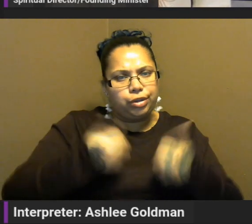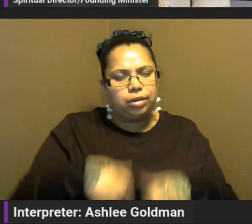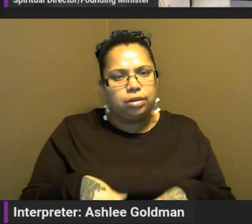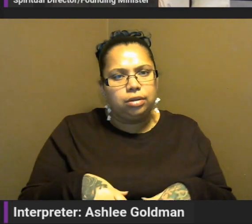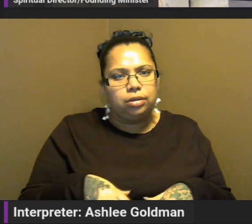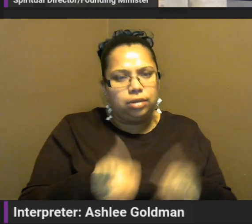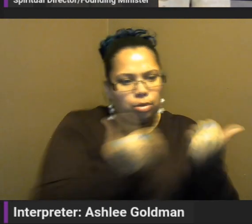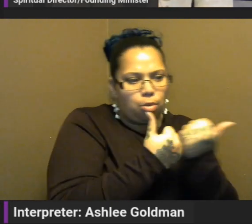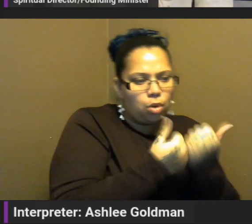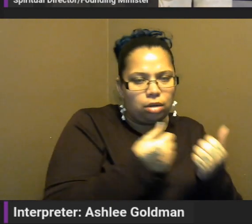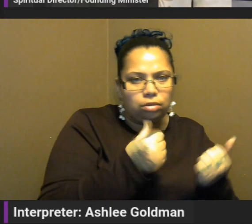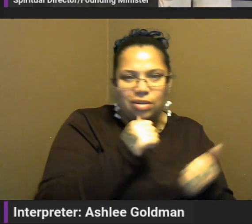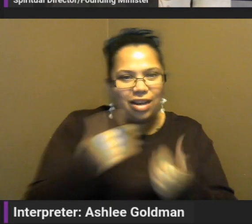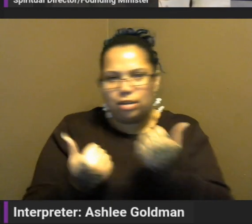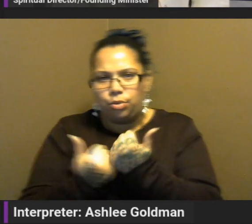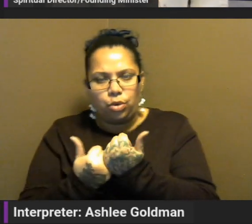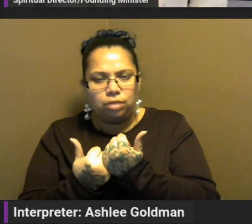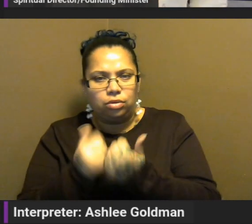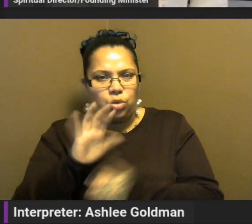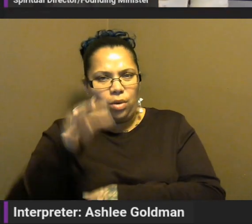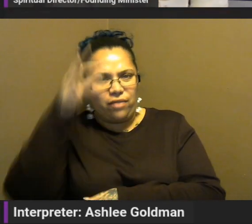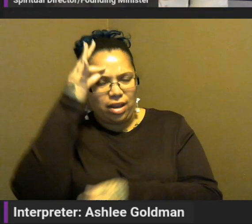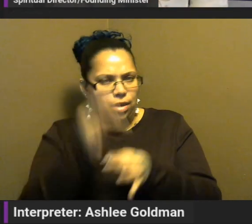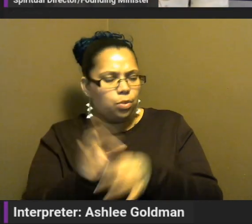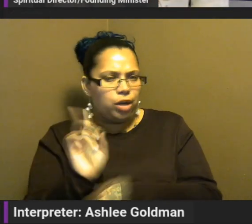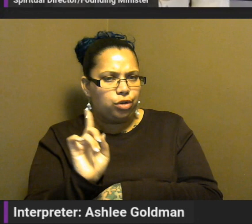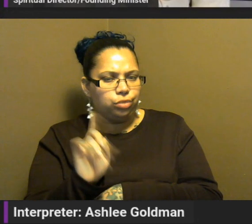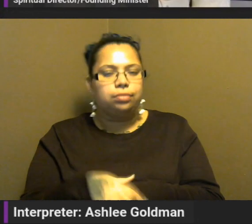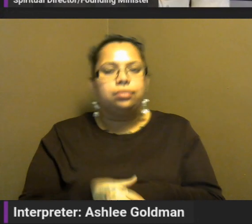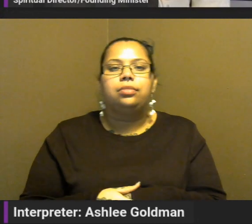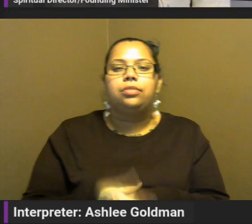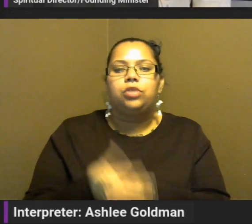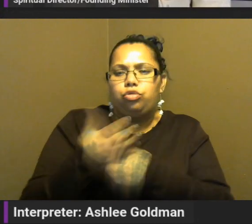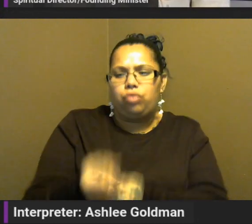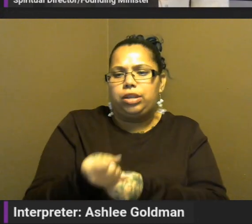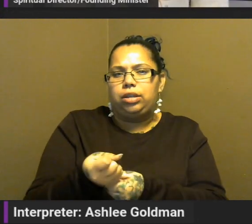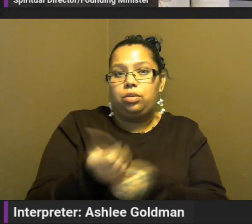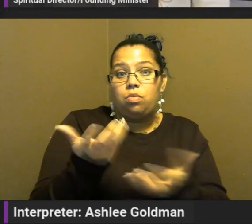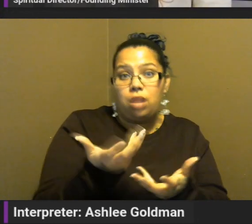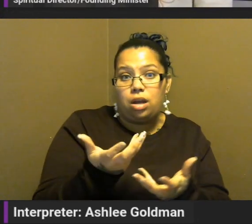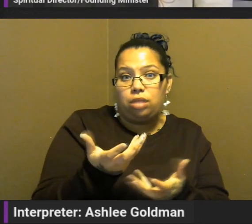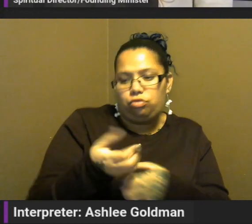investing your faith? What do you have confidence in? What do you trust? Who do you trust?